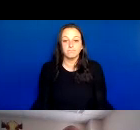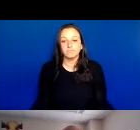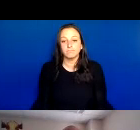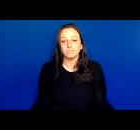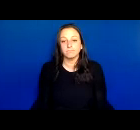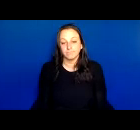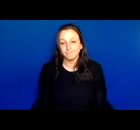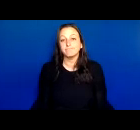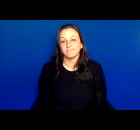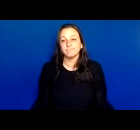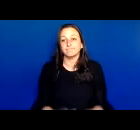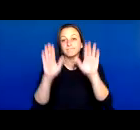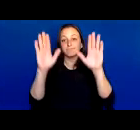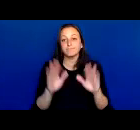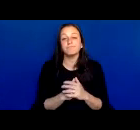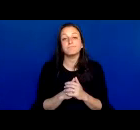Great.